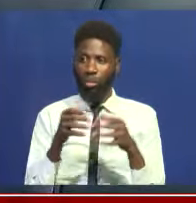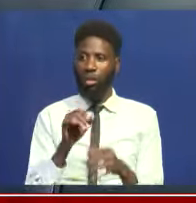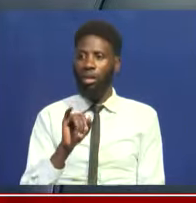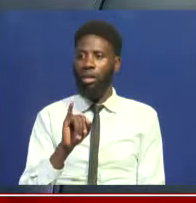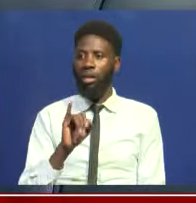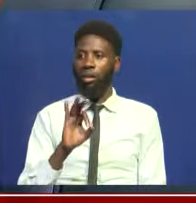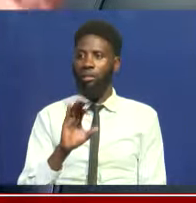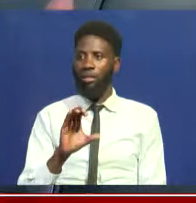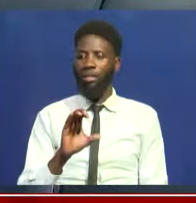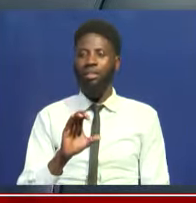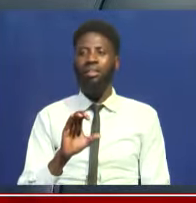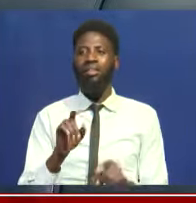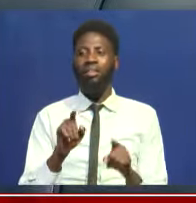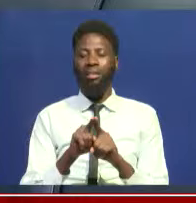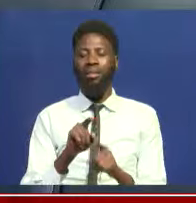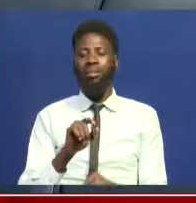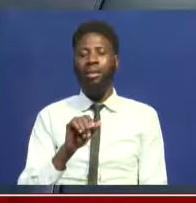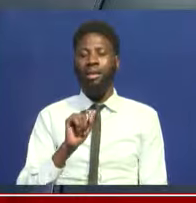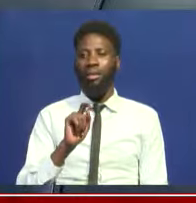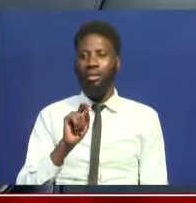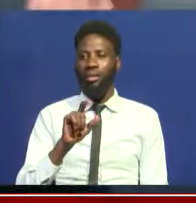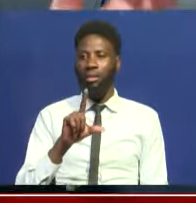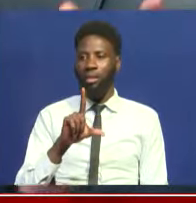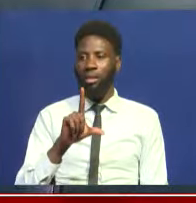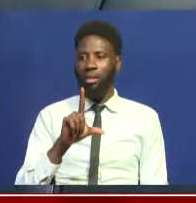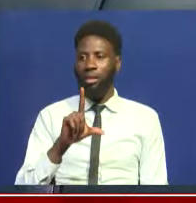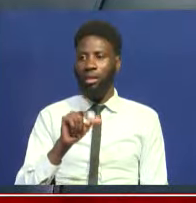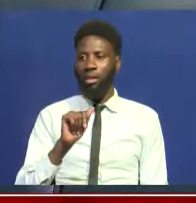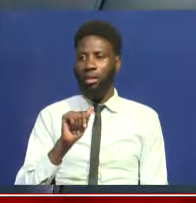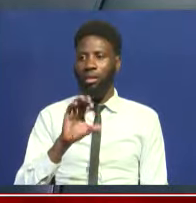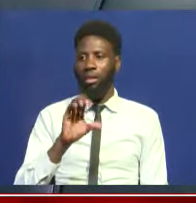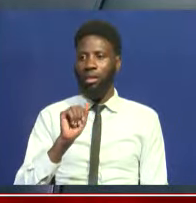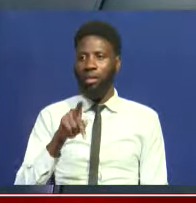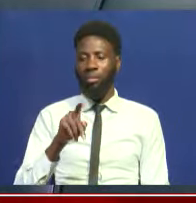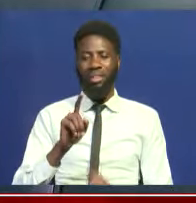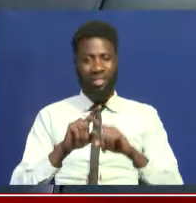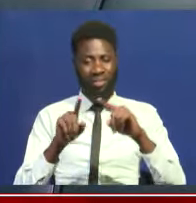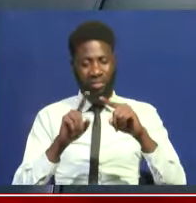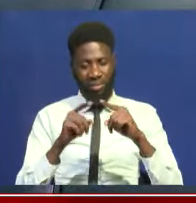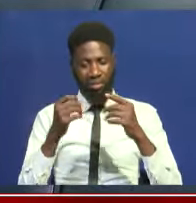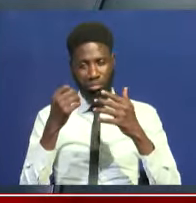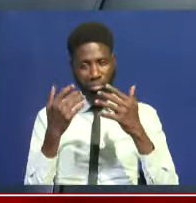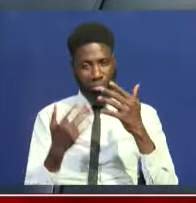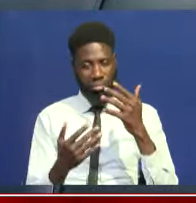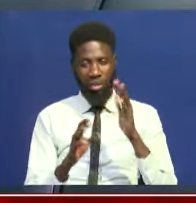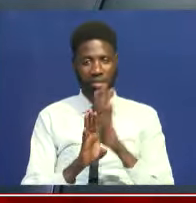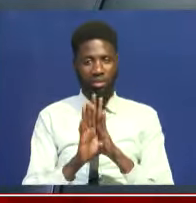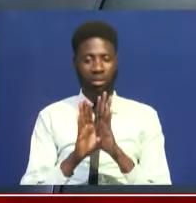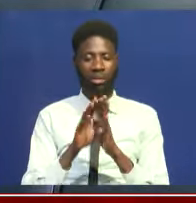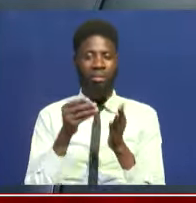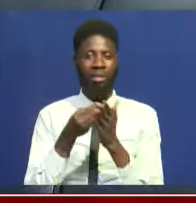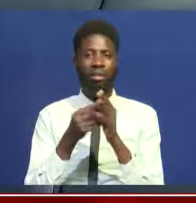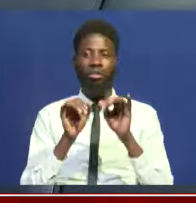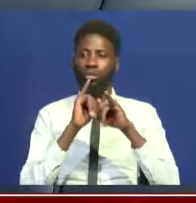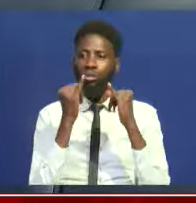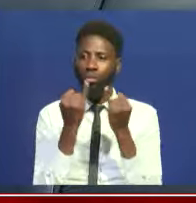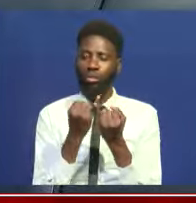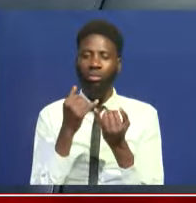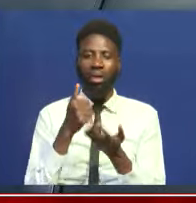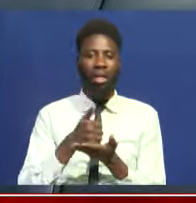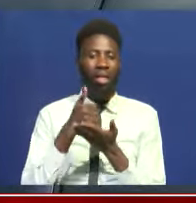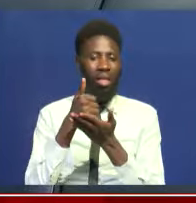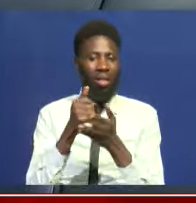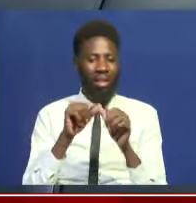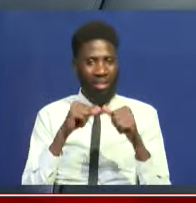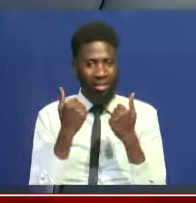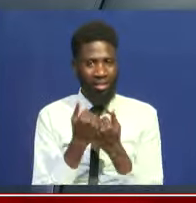SANCULP and IntelliCap, and the multitude of development finance institutions and aid agencies and foundations,